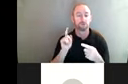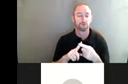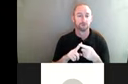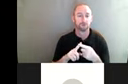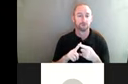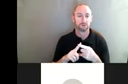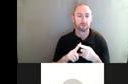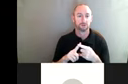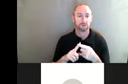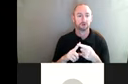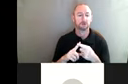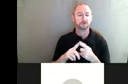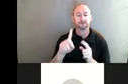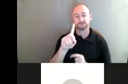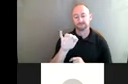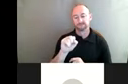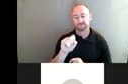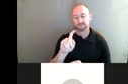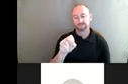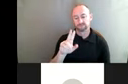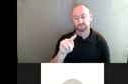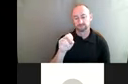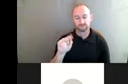achieve distortions of less than